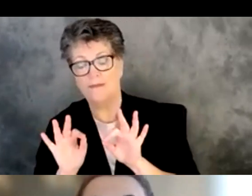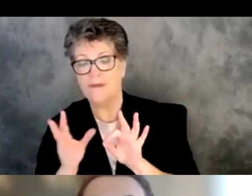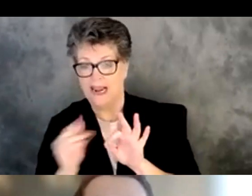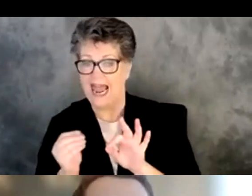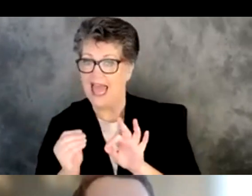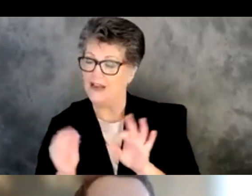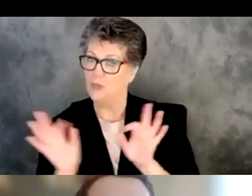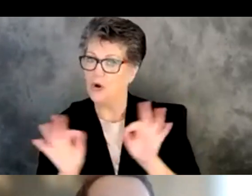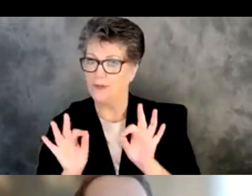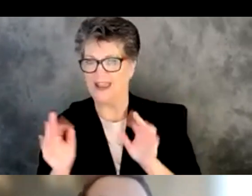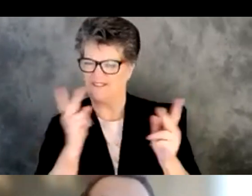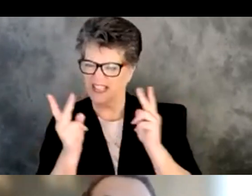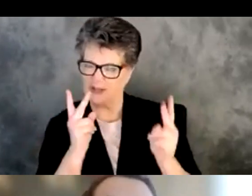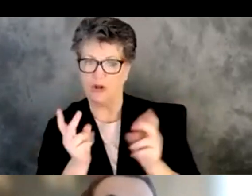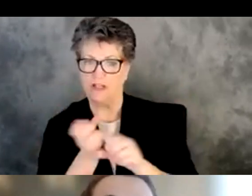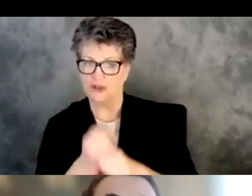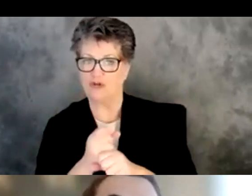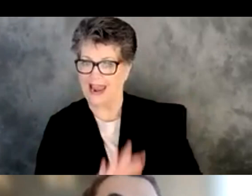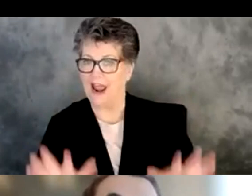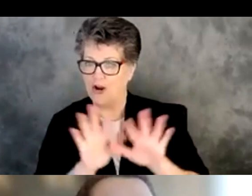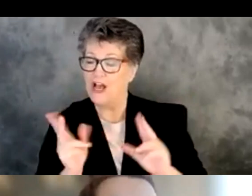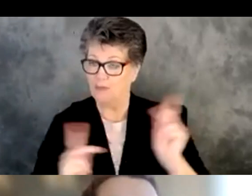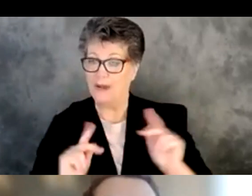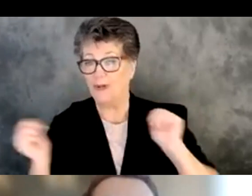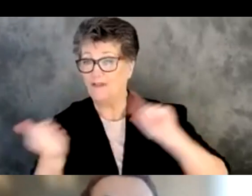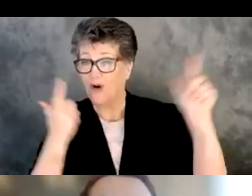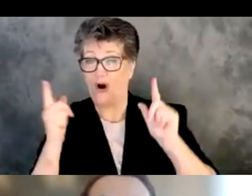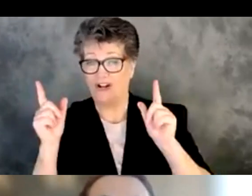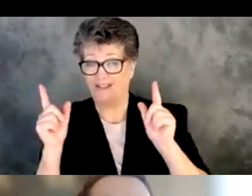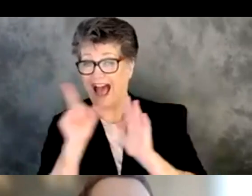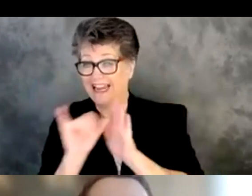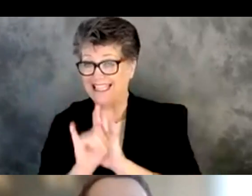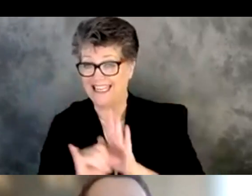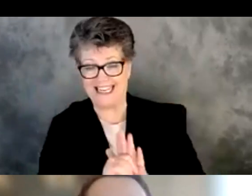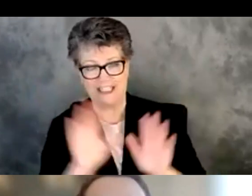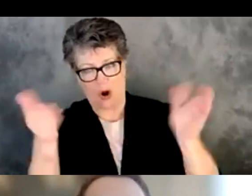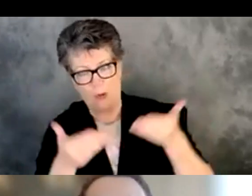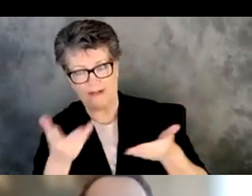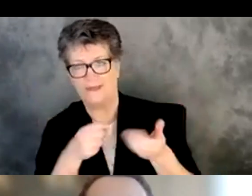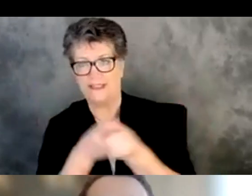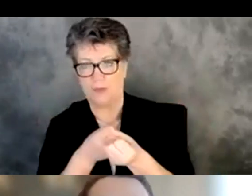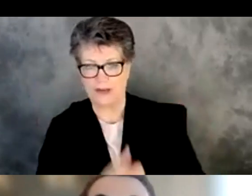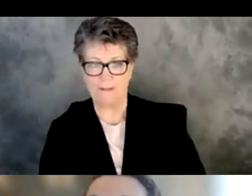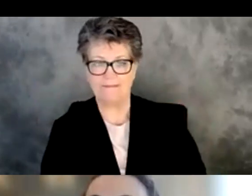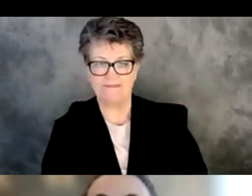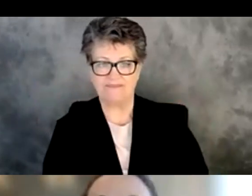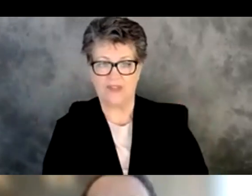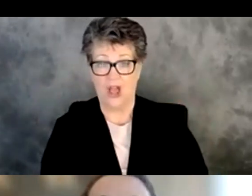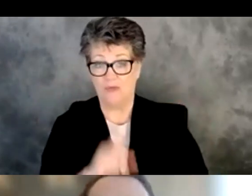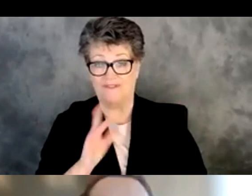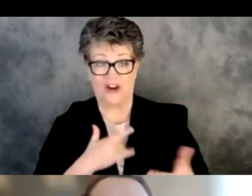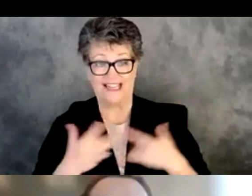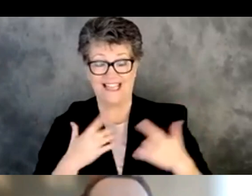worthy of being visible, and create spaces where people of all identities are seen, welcomed, and supported. And we're really excited